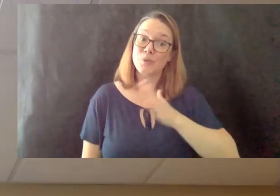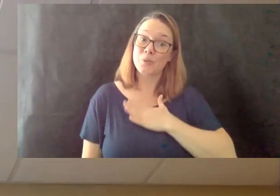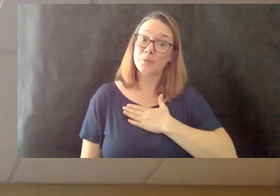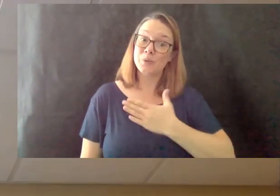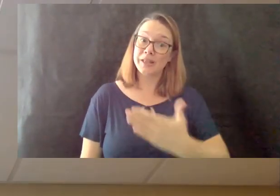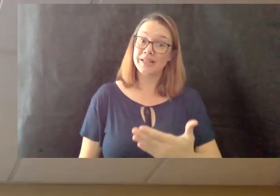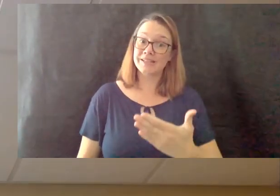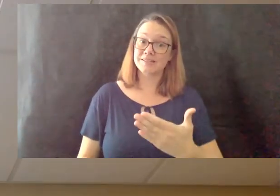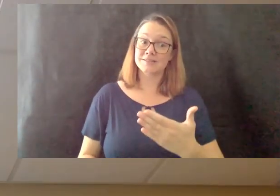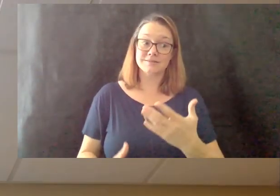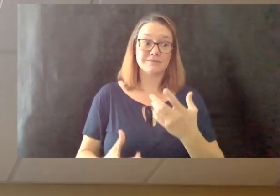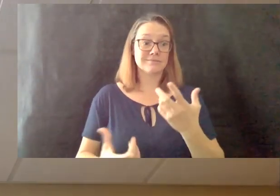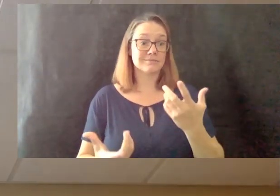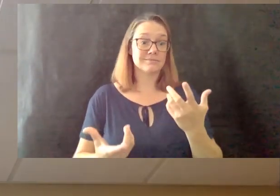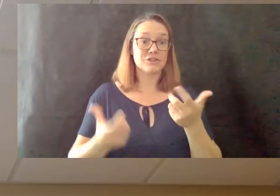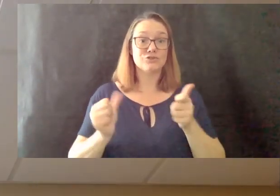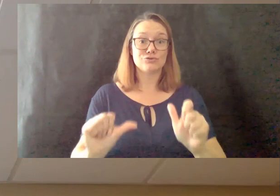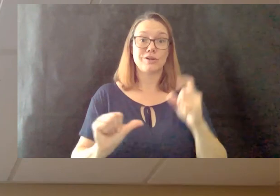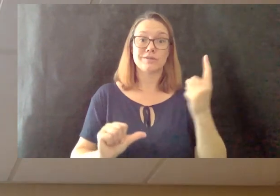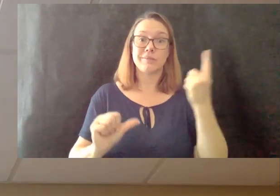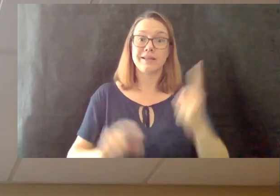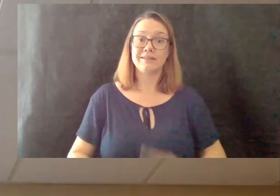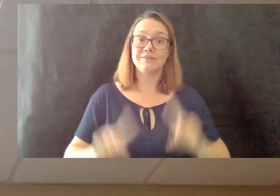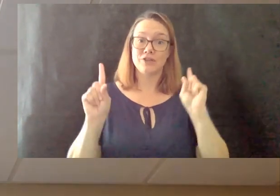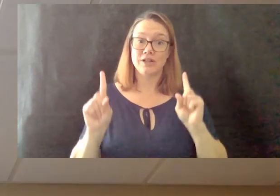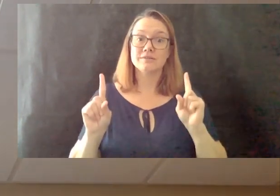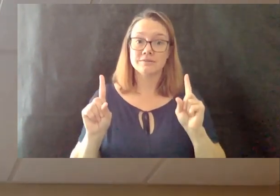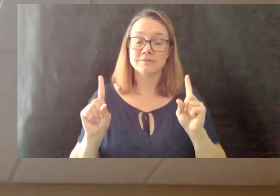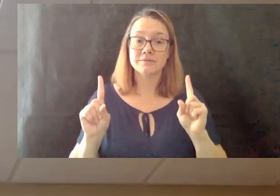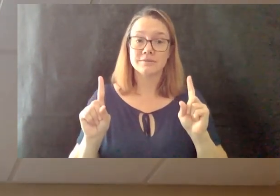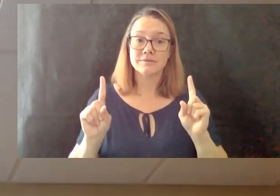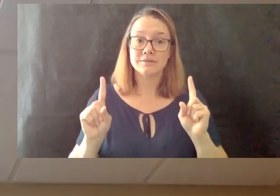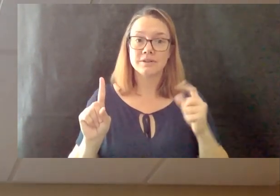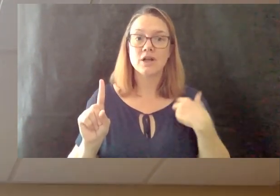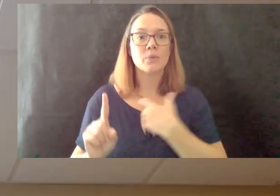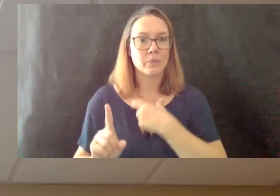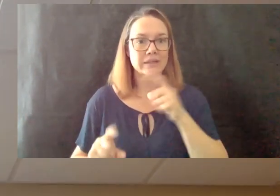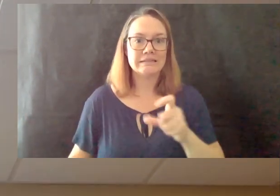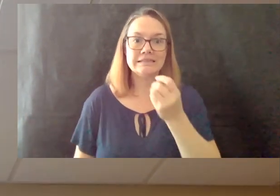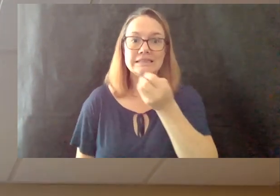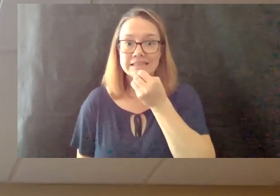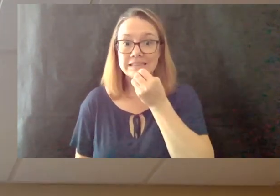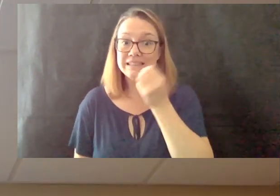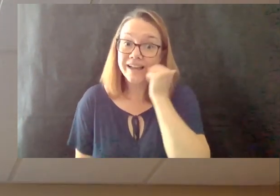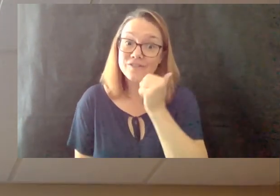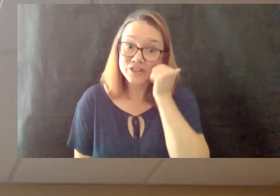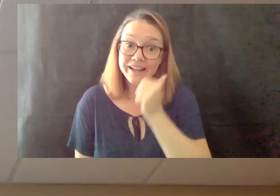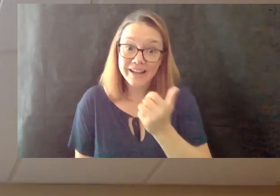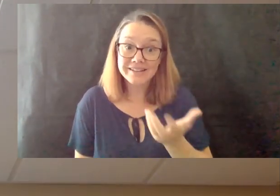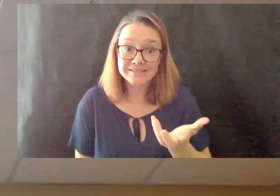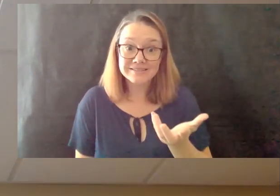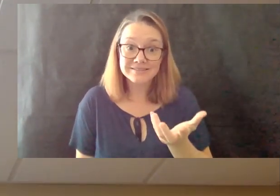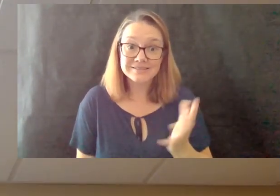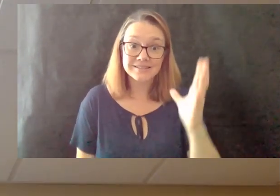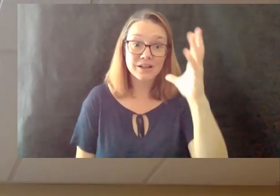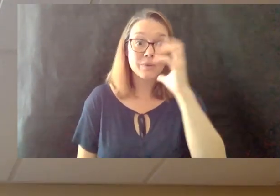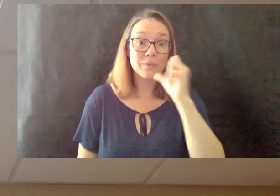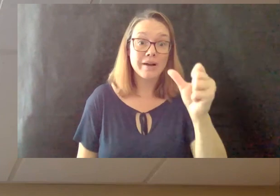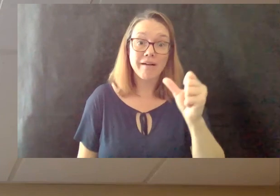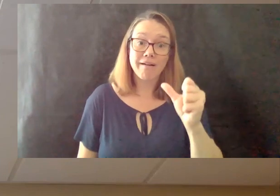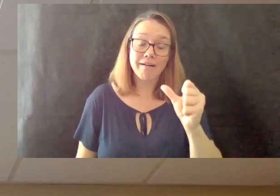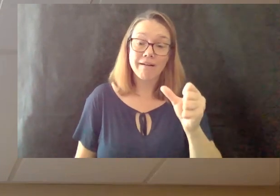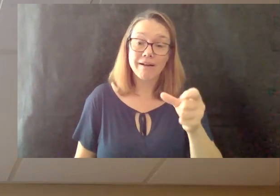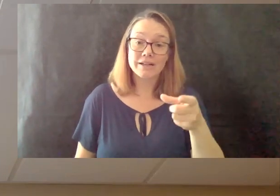expand your possibilities of the food that you're putting in your mouth. One thing is certain, we need to eat every day,